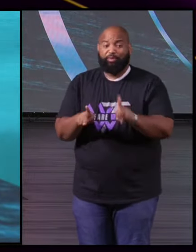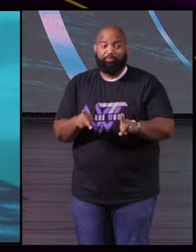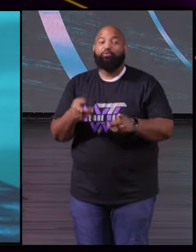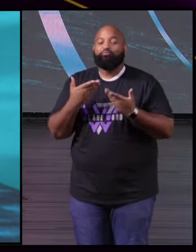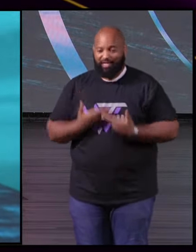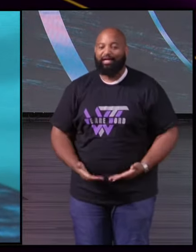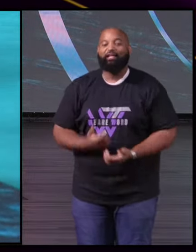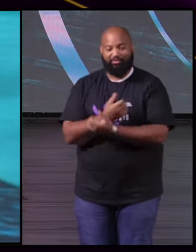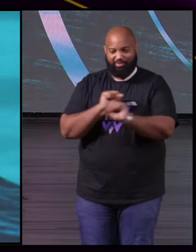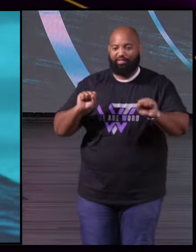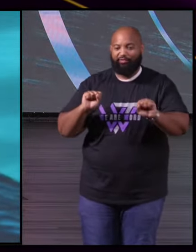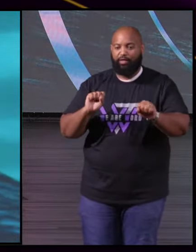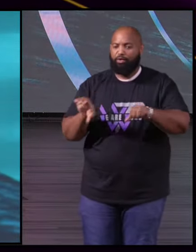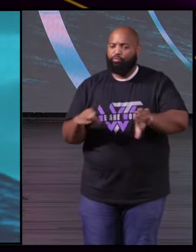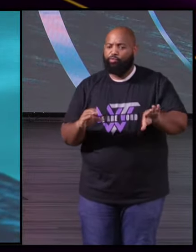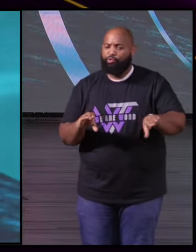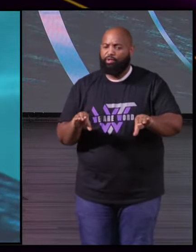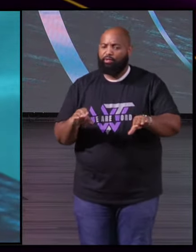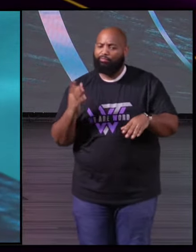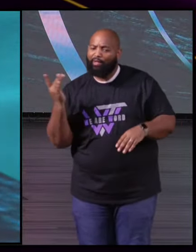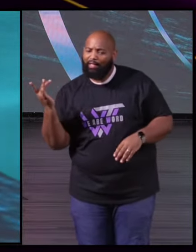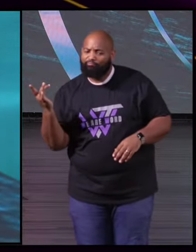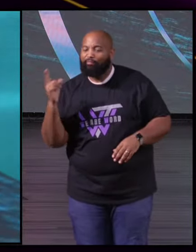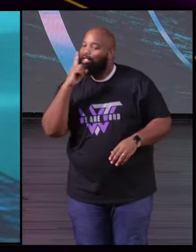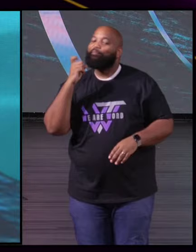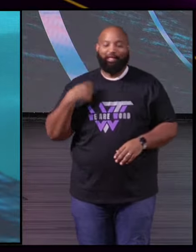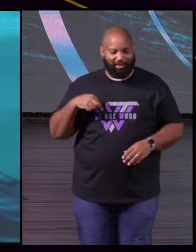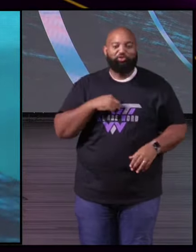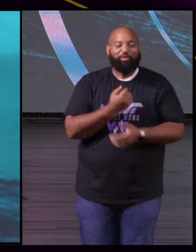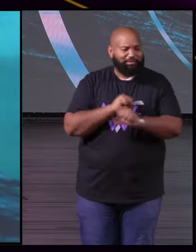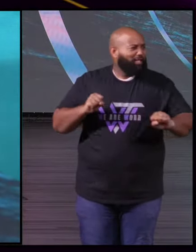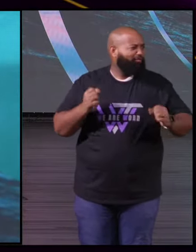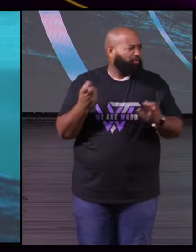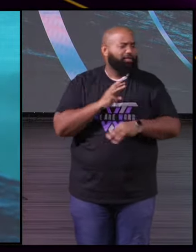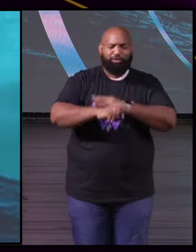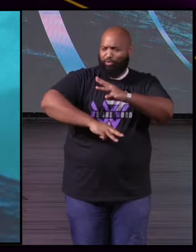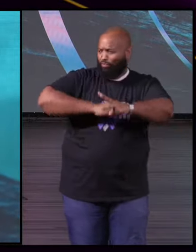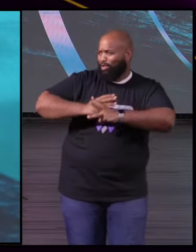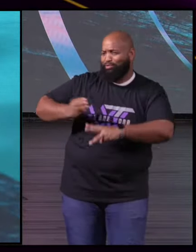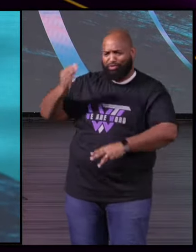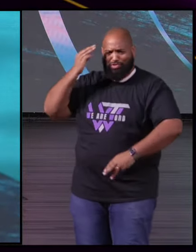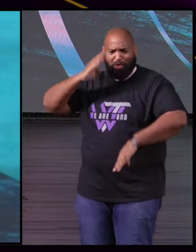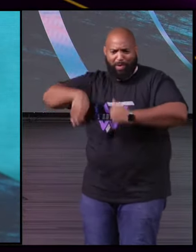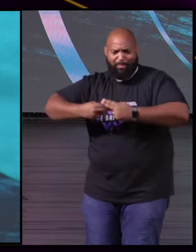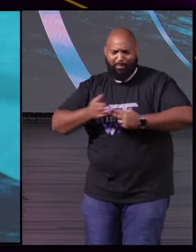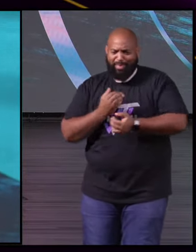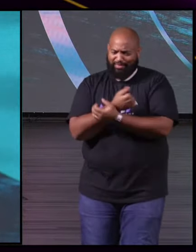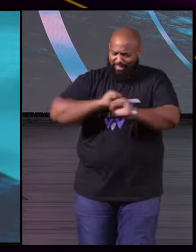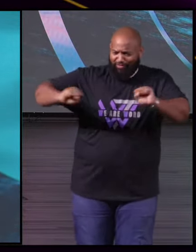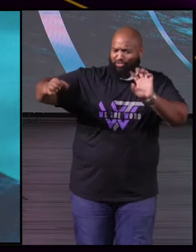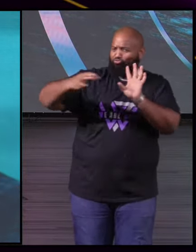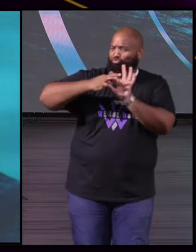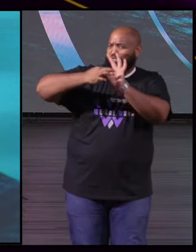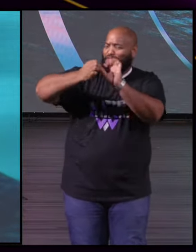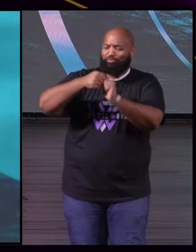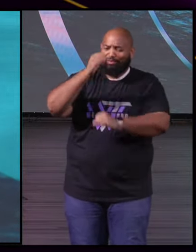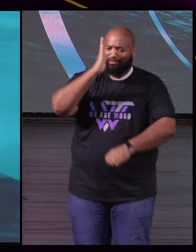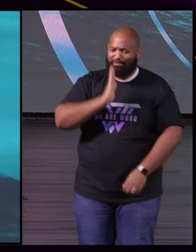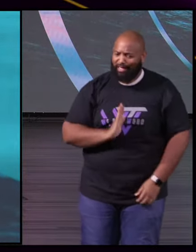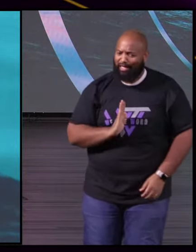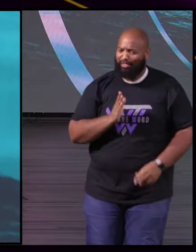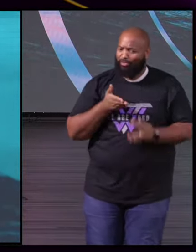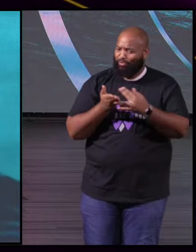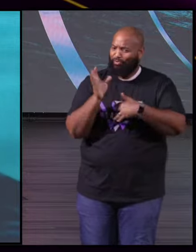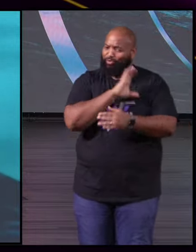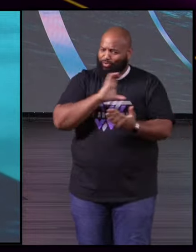saved. We do it because we are saved, and we want the world to know of this wonderful relationship that we have in